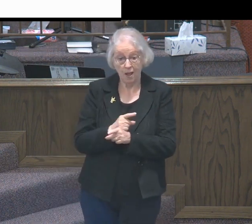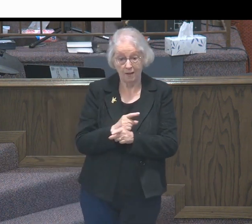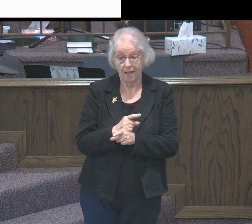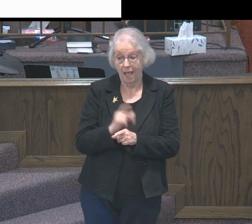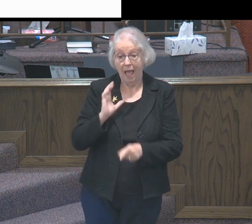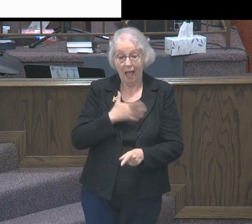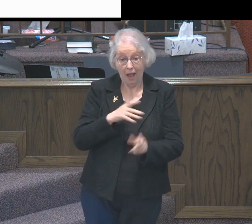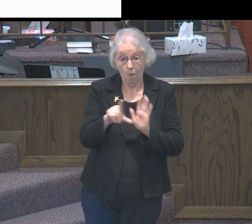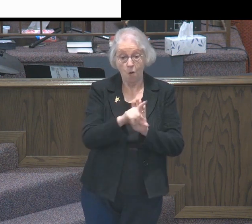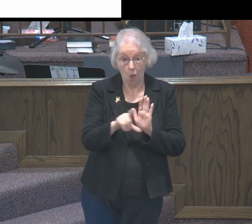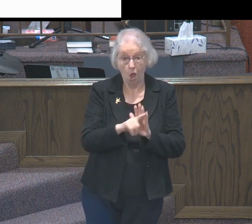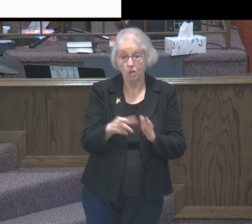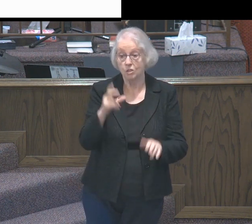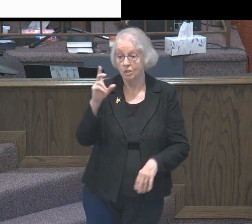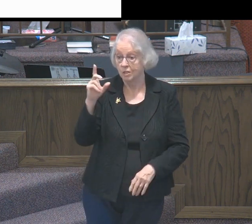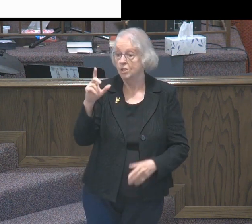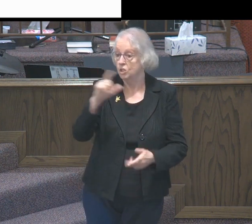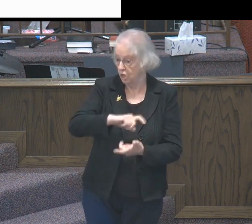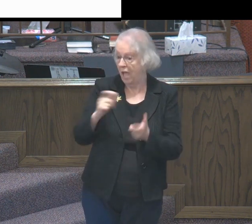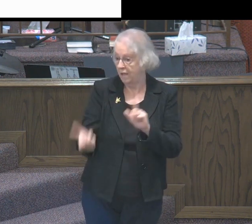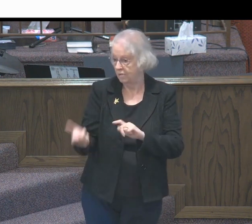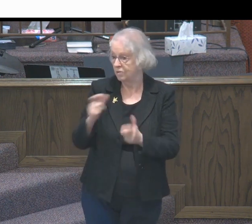So here's the gap,